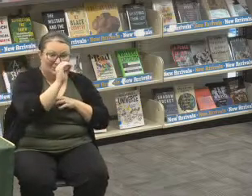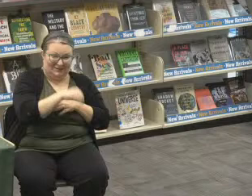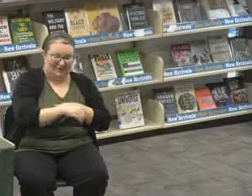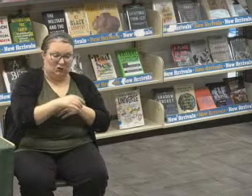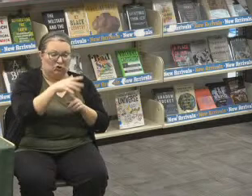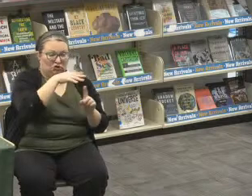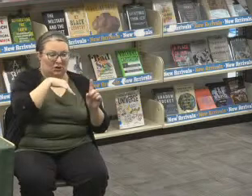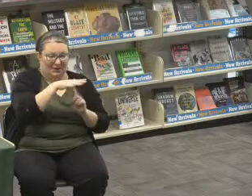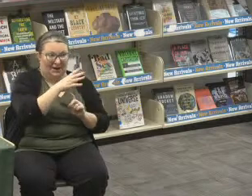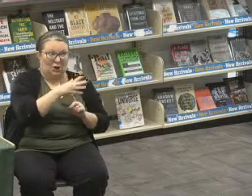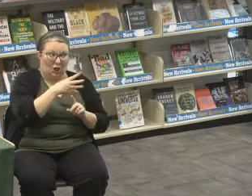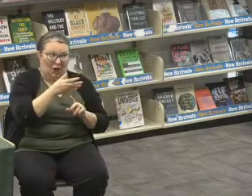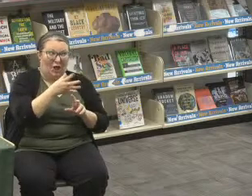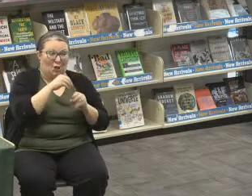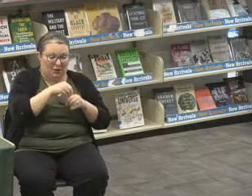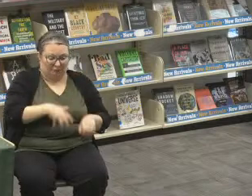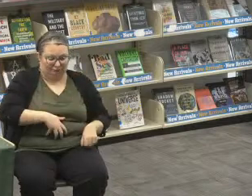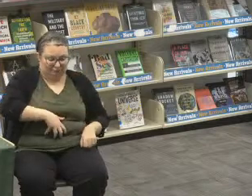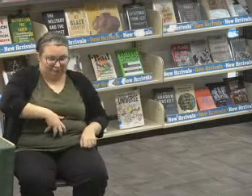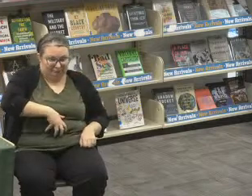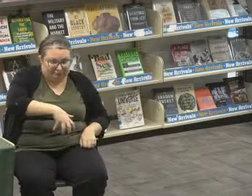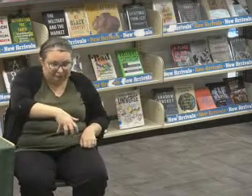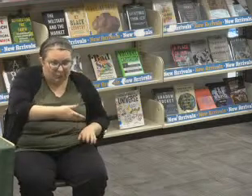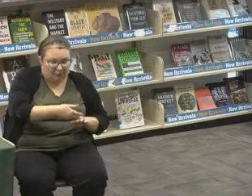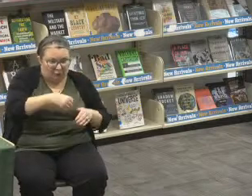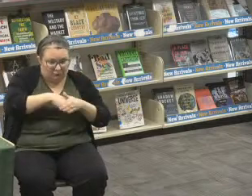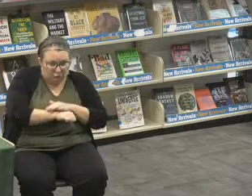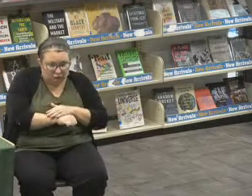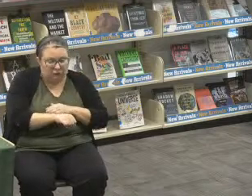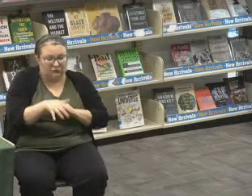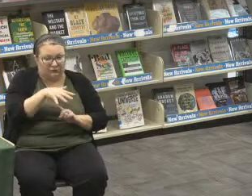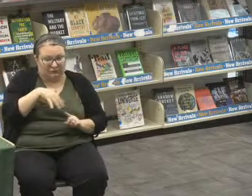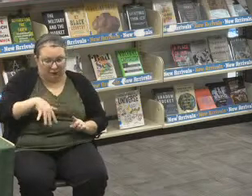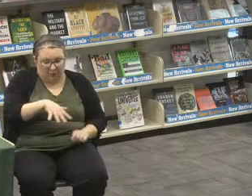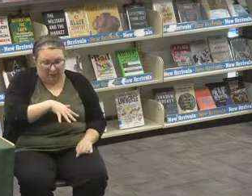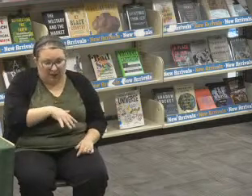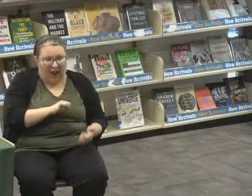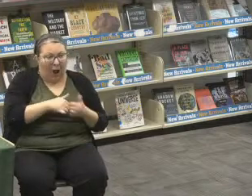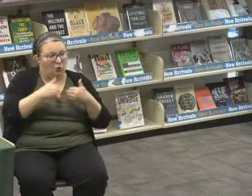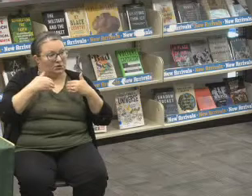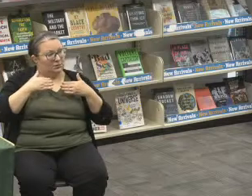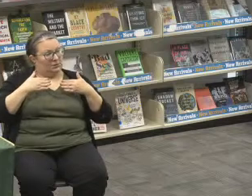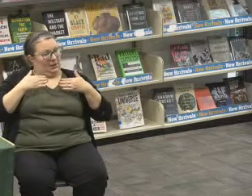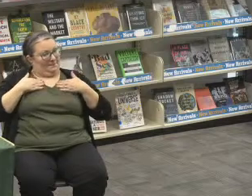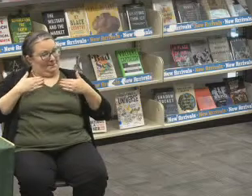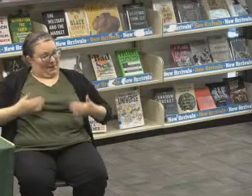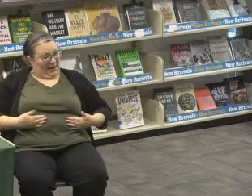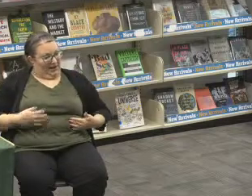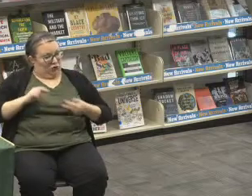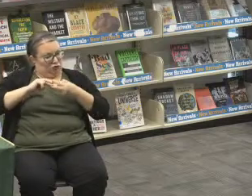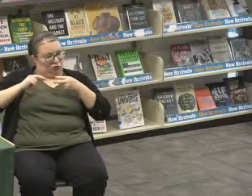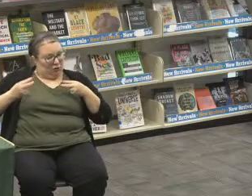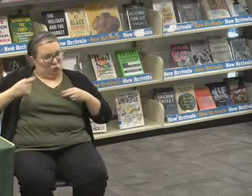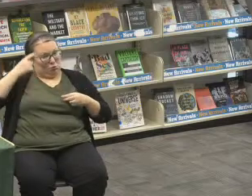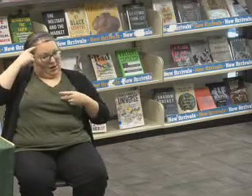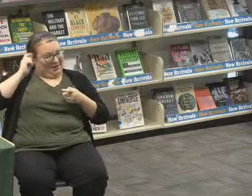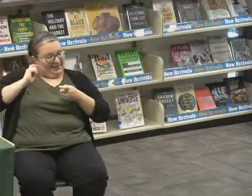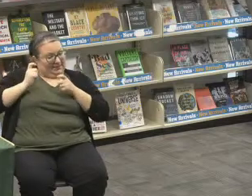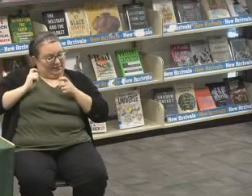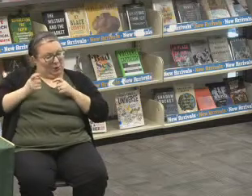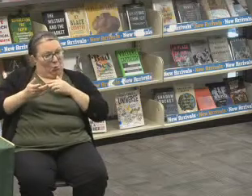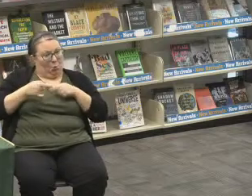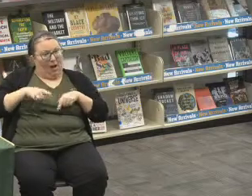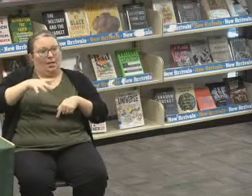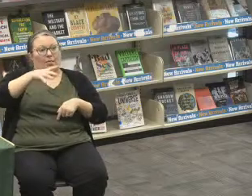the prenatal environment, which is really interesting because how is our body and our genetics and our brain adapting even as your mom